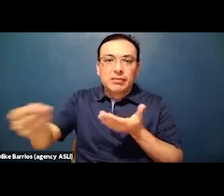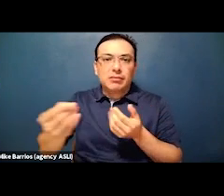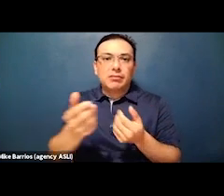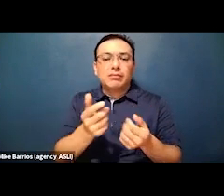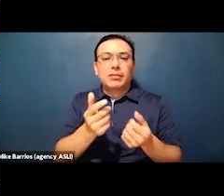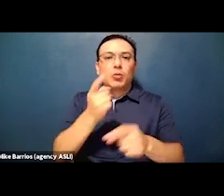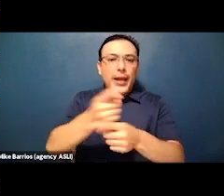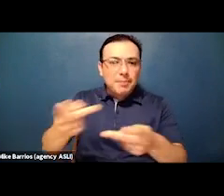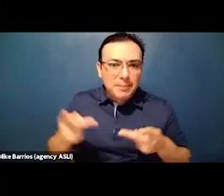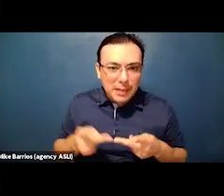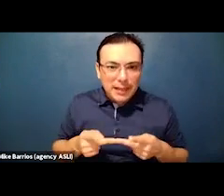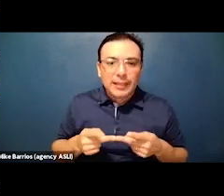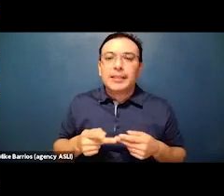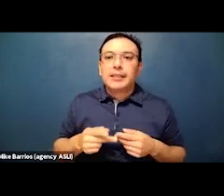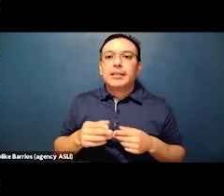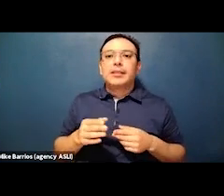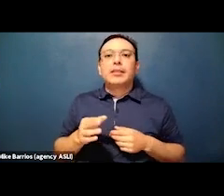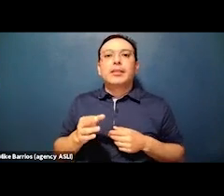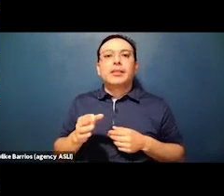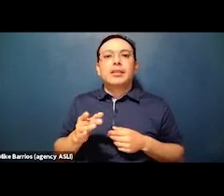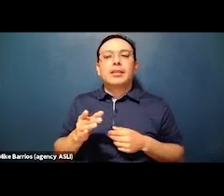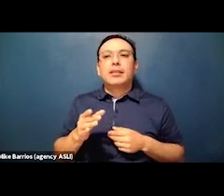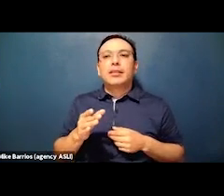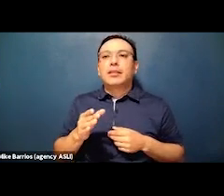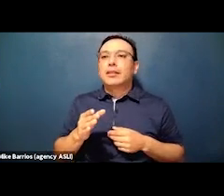and receive these PPEs.